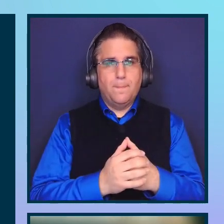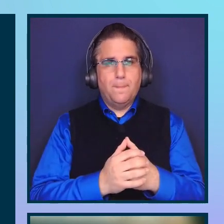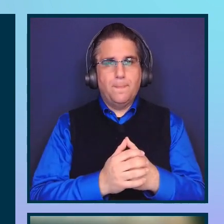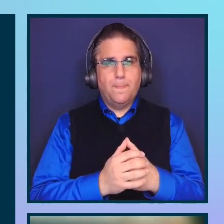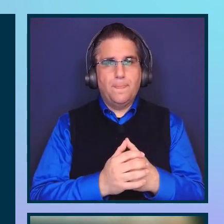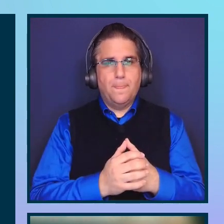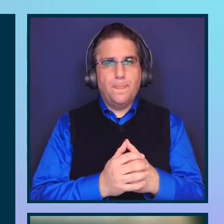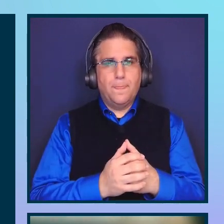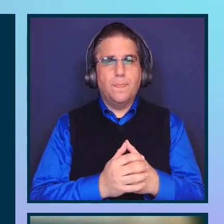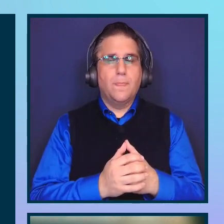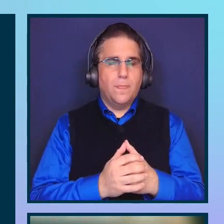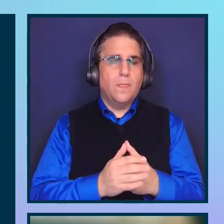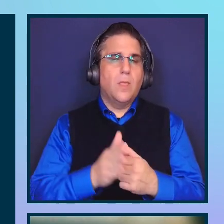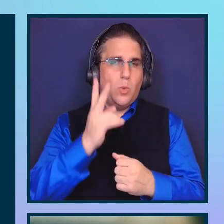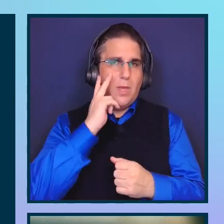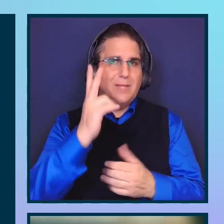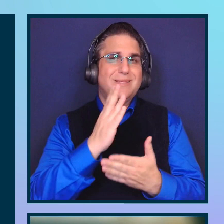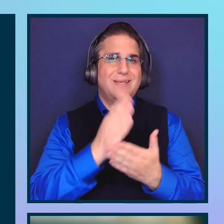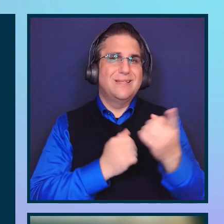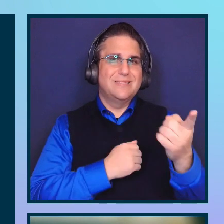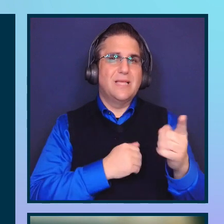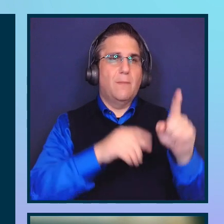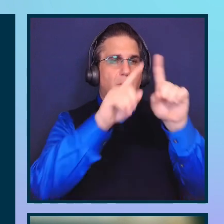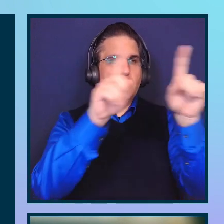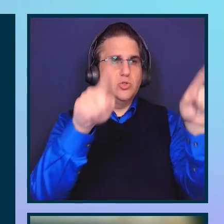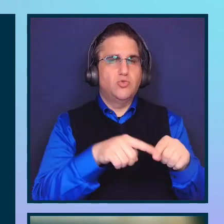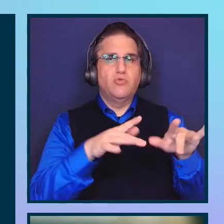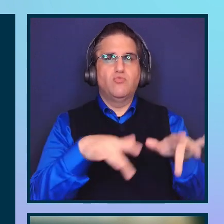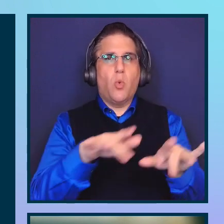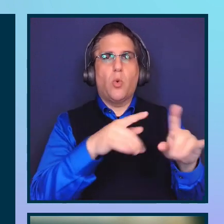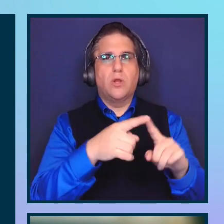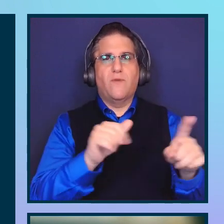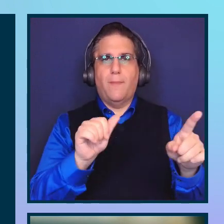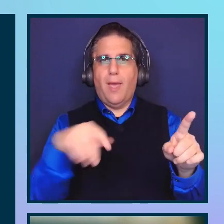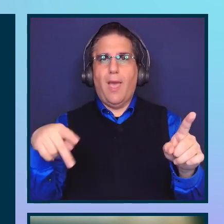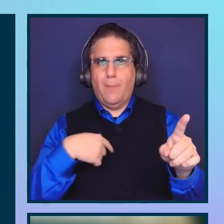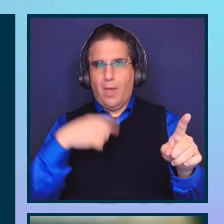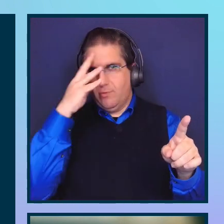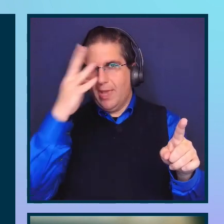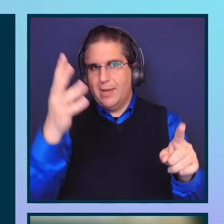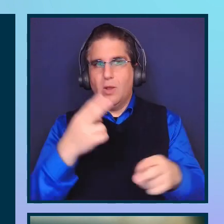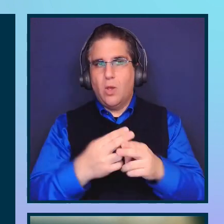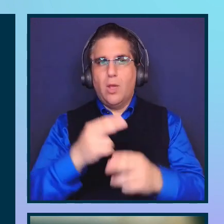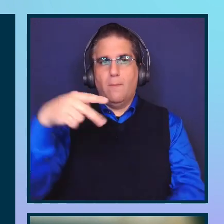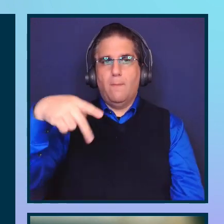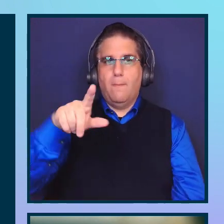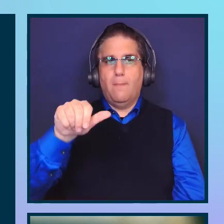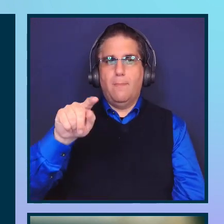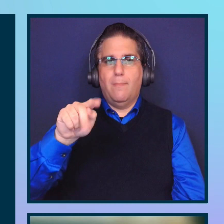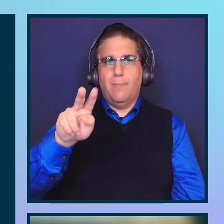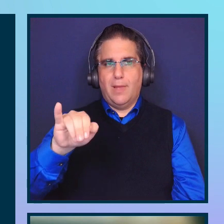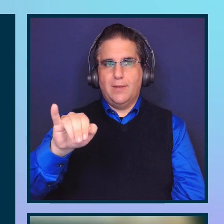We're going to see some screen recordings from an app today that I created called Plantiverse. I